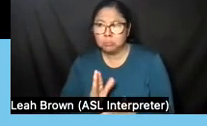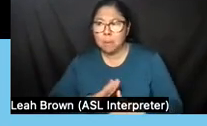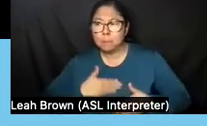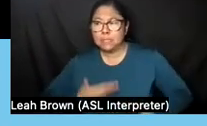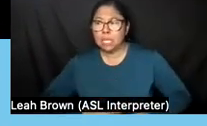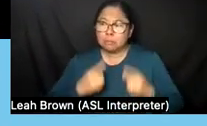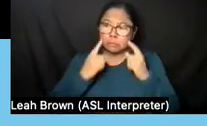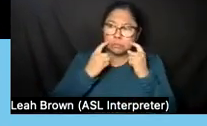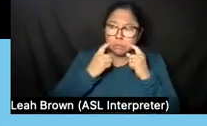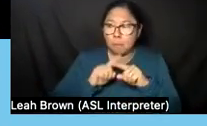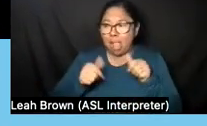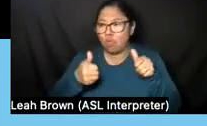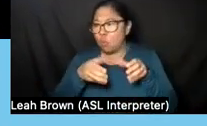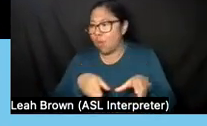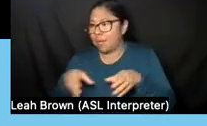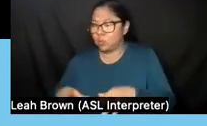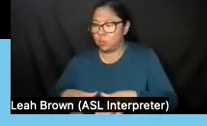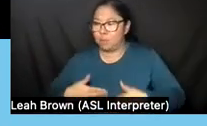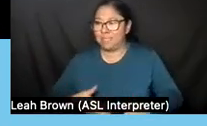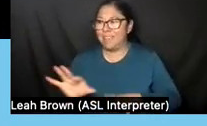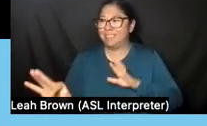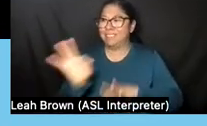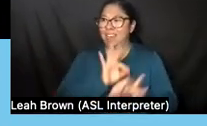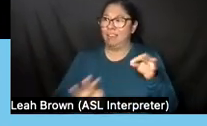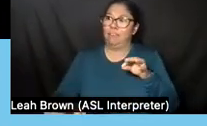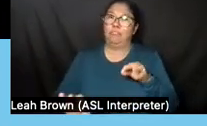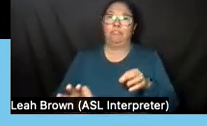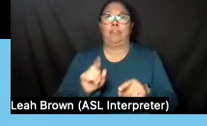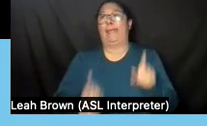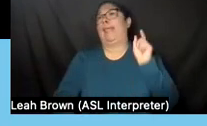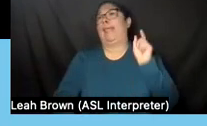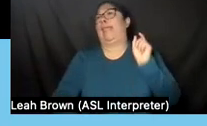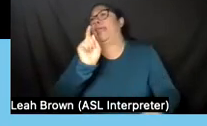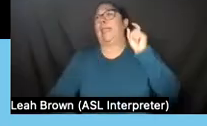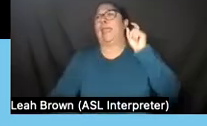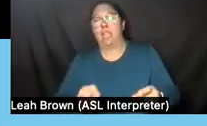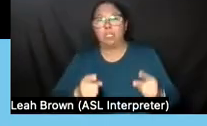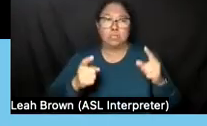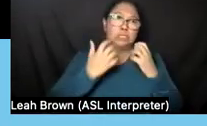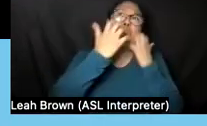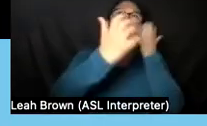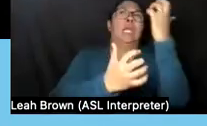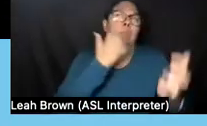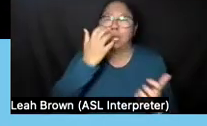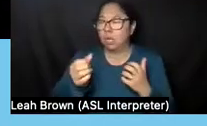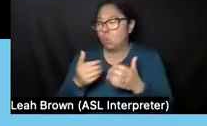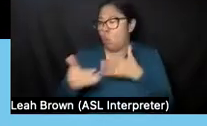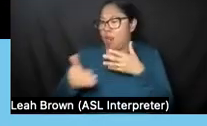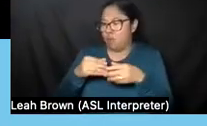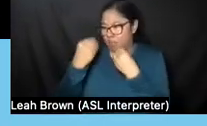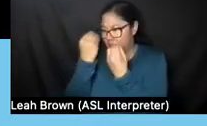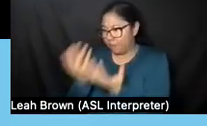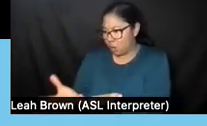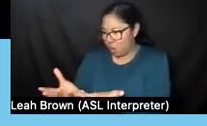other ways we can be upset instead of kicking or screaming? We can use our words, we can take a break. But letting them know like, hey, it's okay to feel that